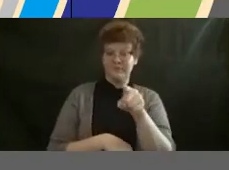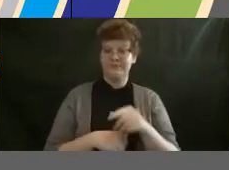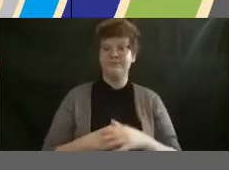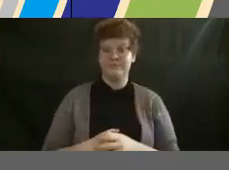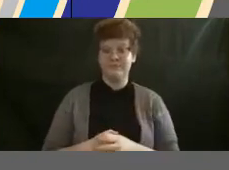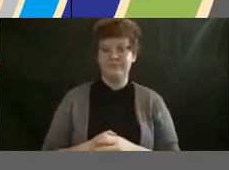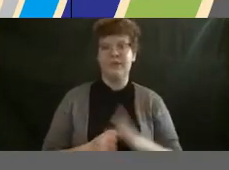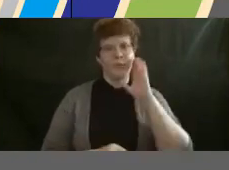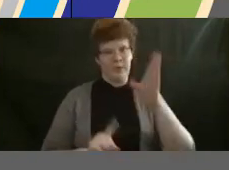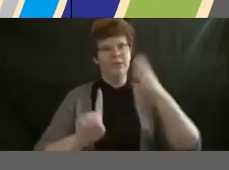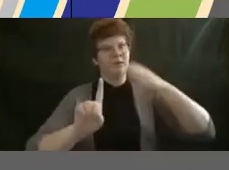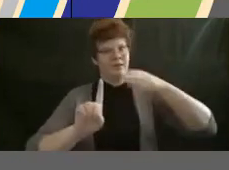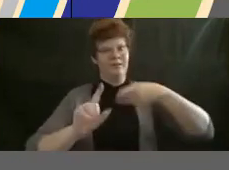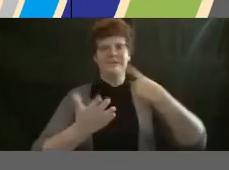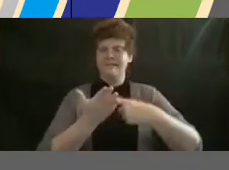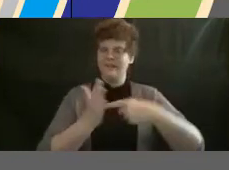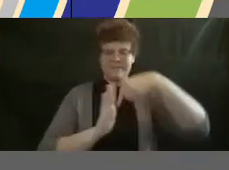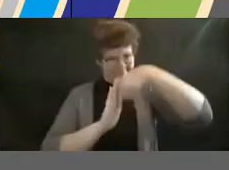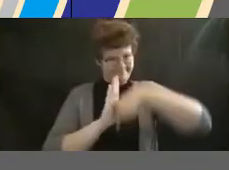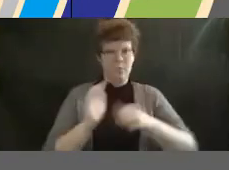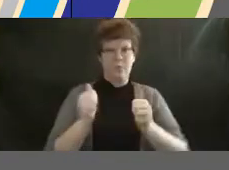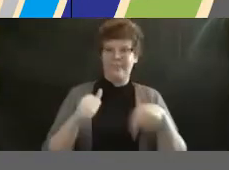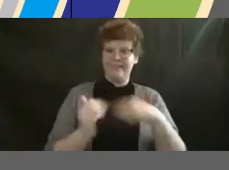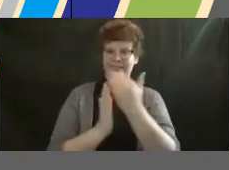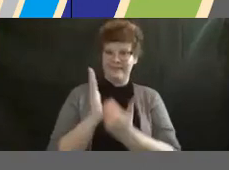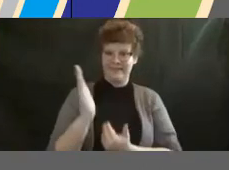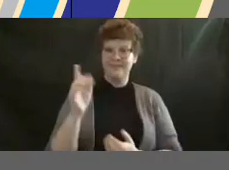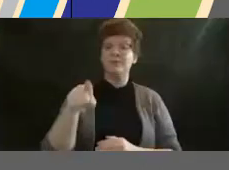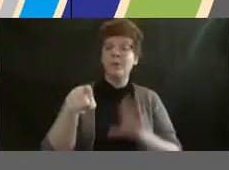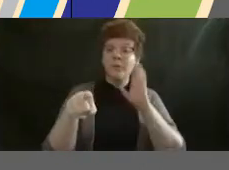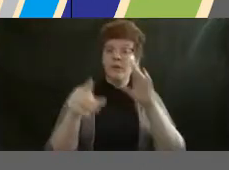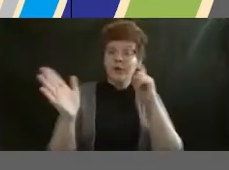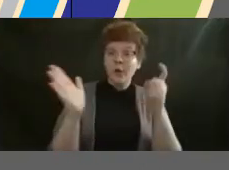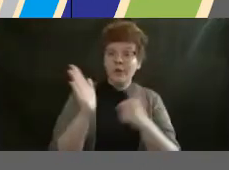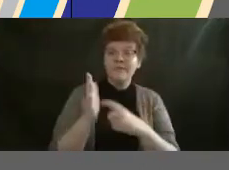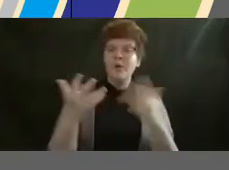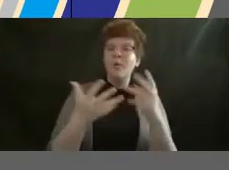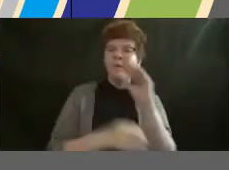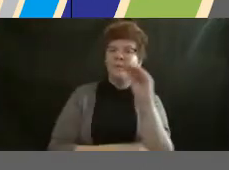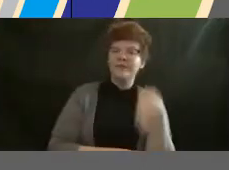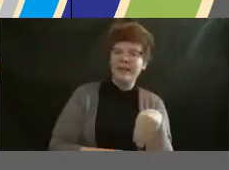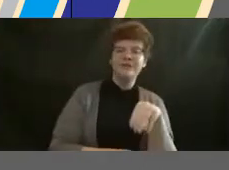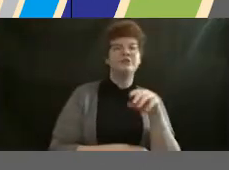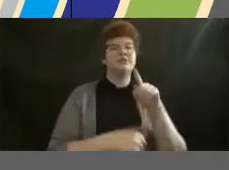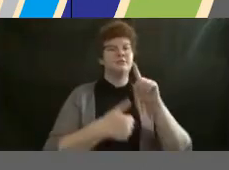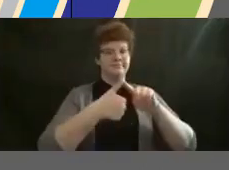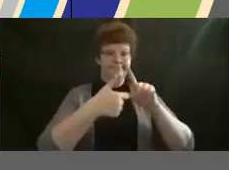here. You know, what percentage is cyan, what percentage is magenta, what percentage is yellow, what percentage is